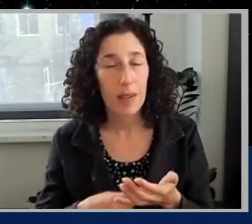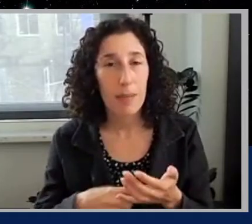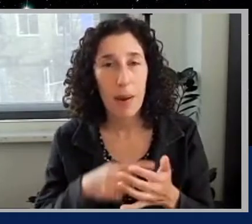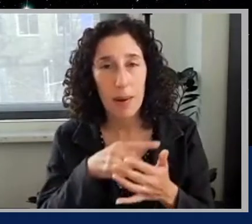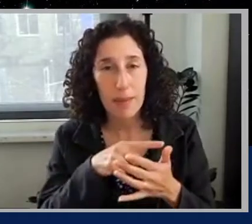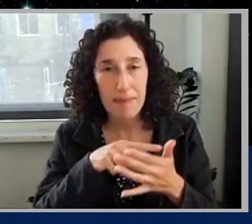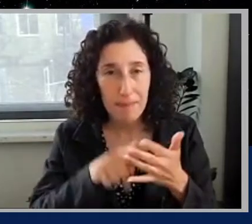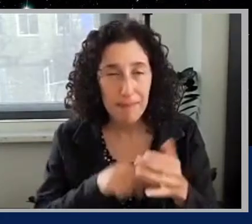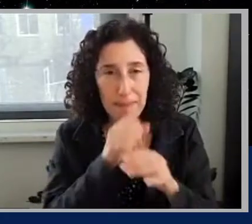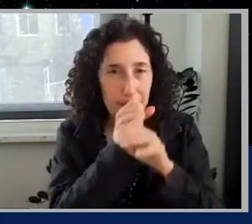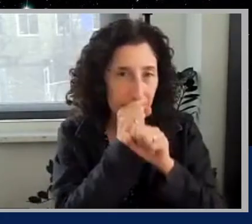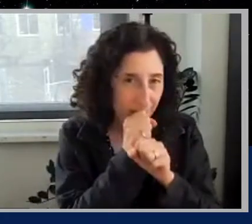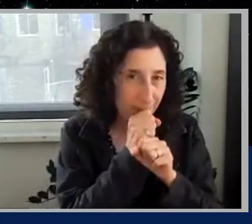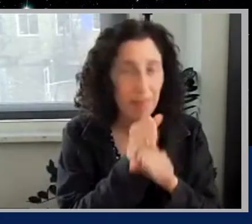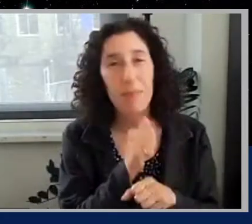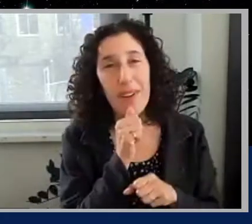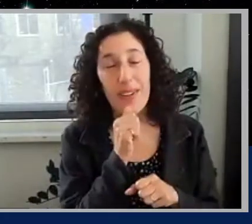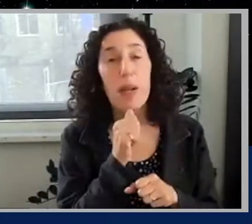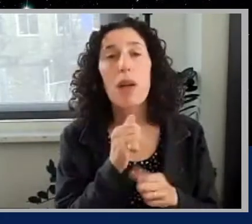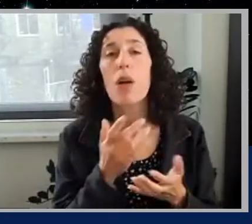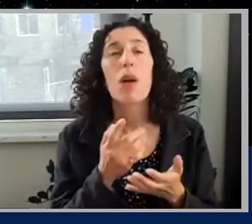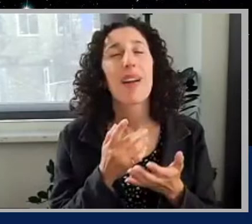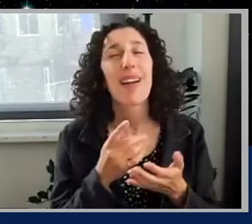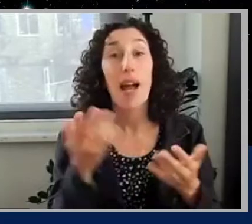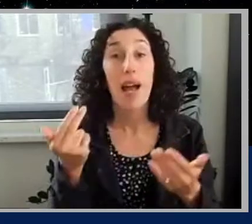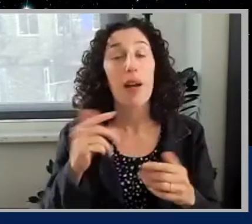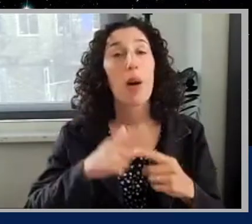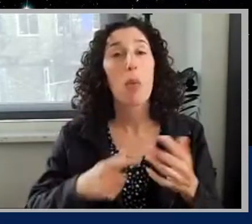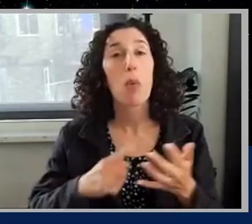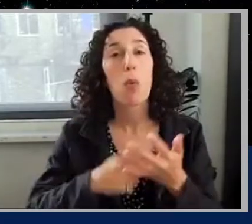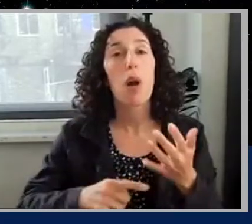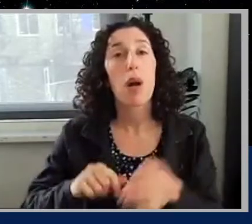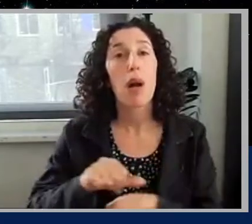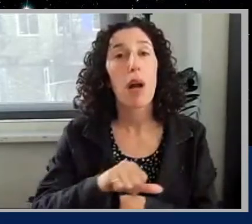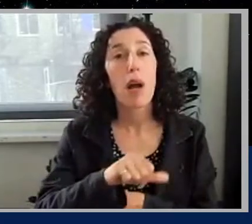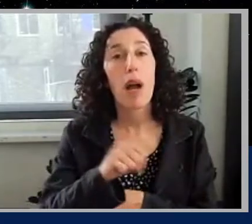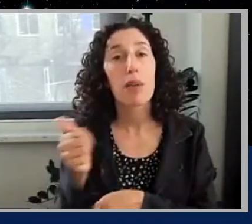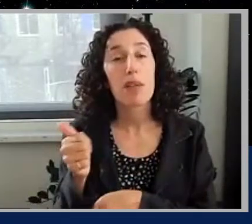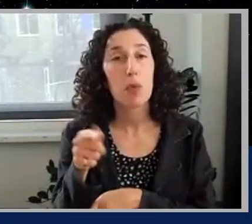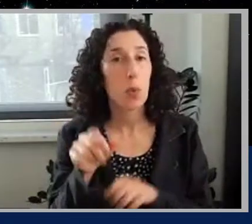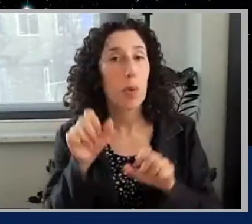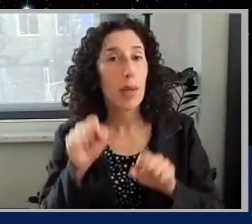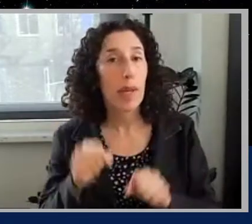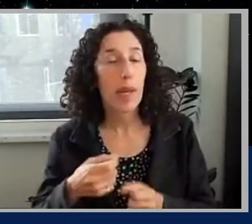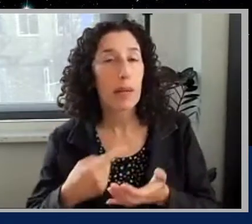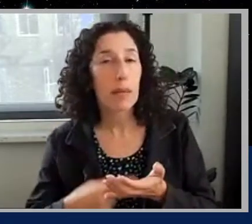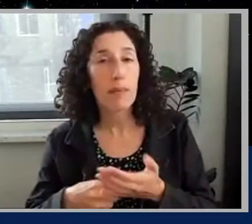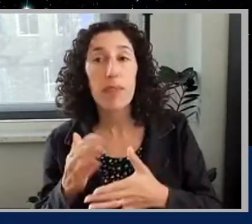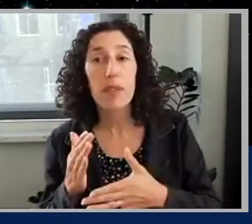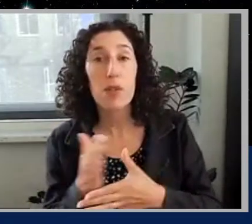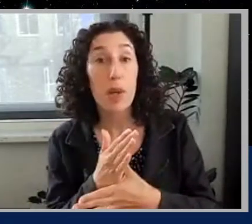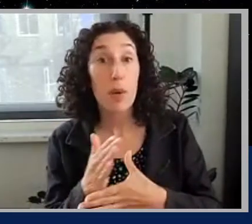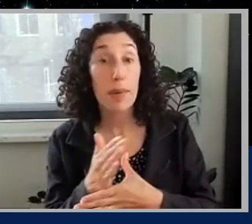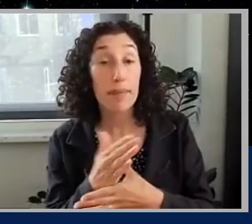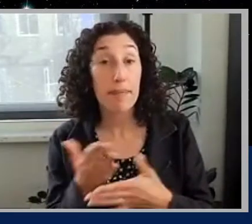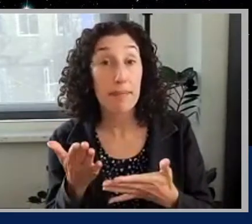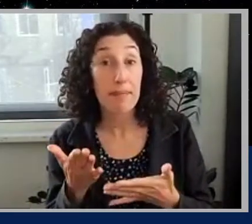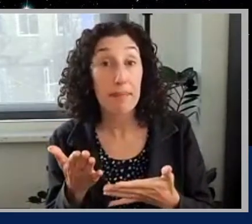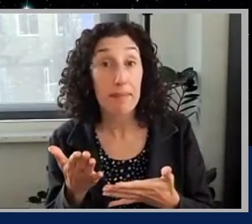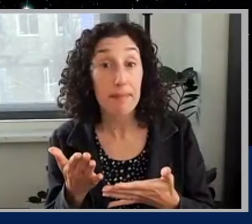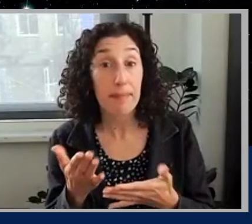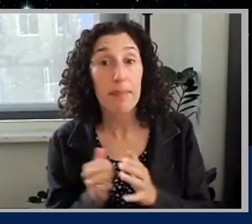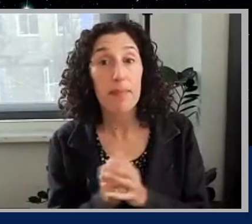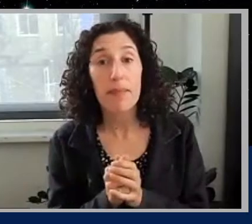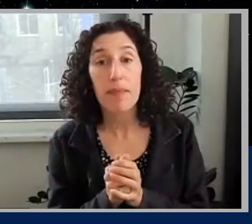do next, or just further steps with what you're already doing? Yeah, I think besides that stuff, I am looking